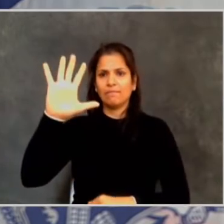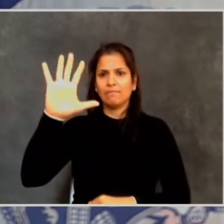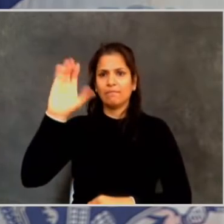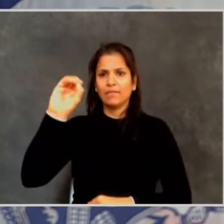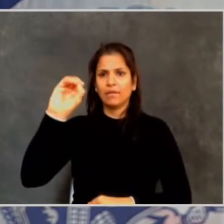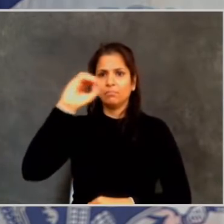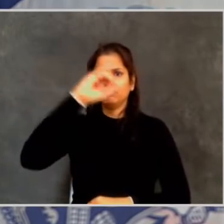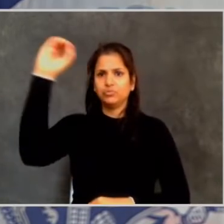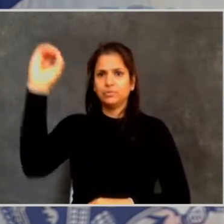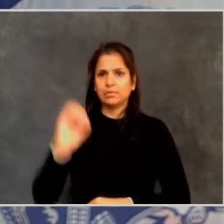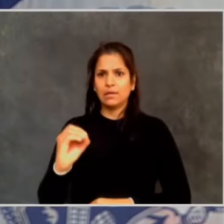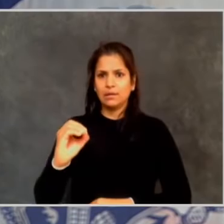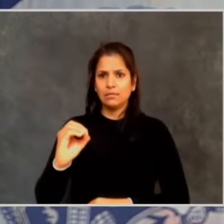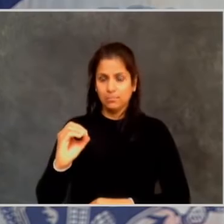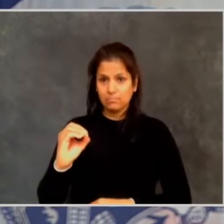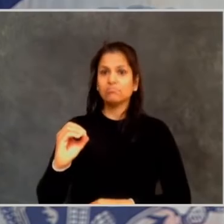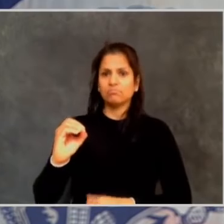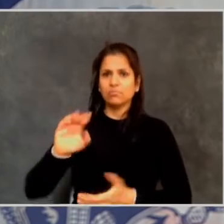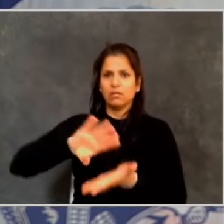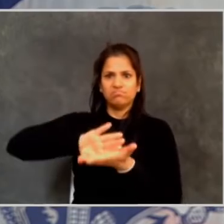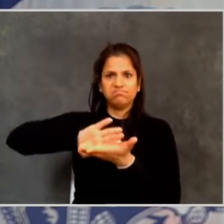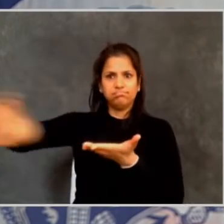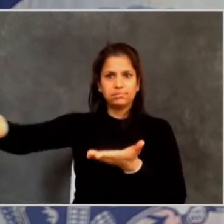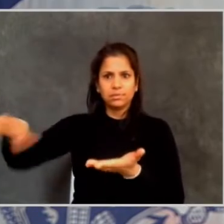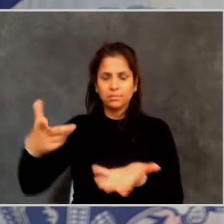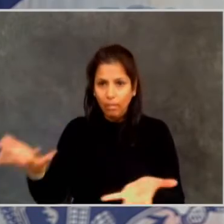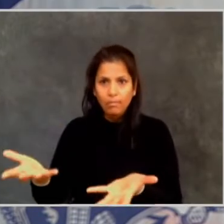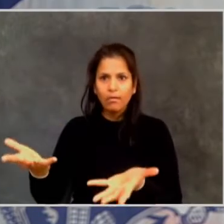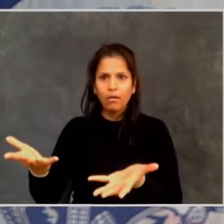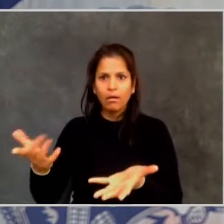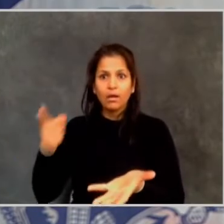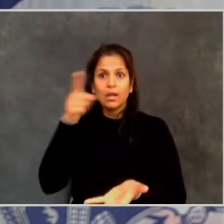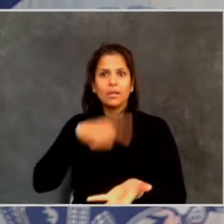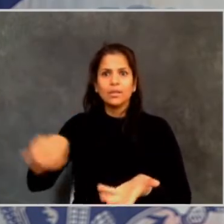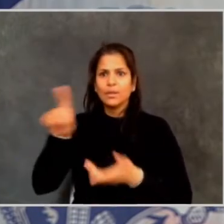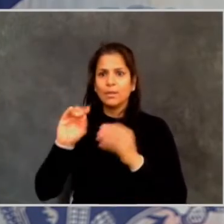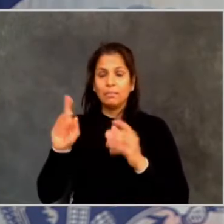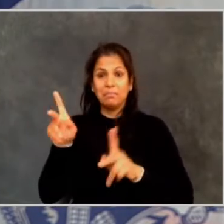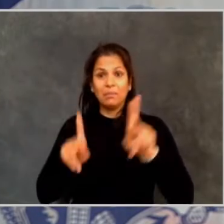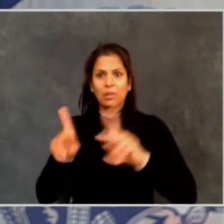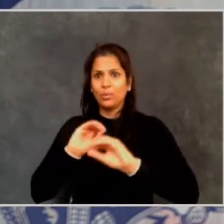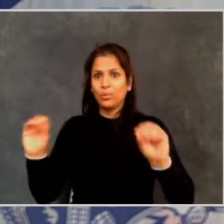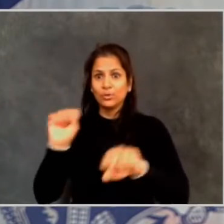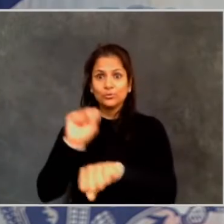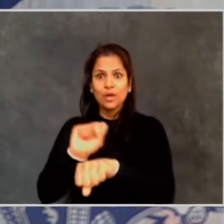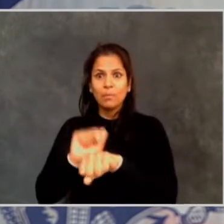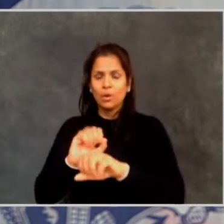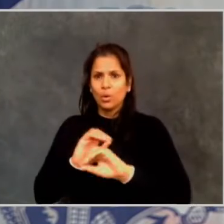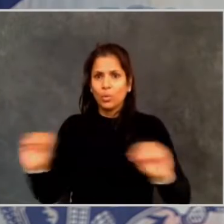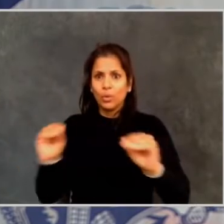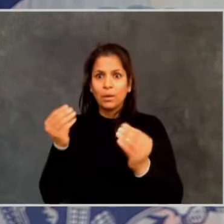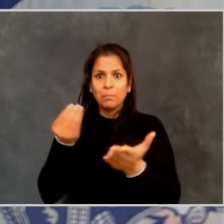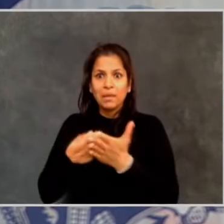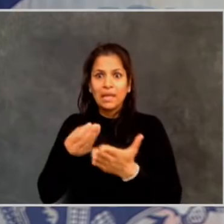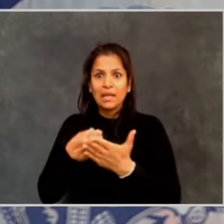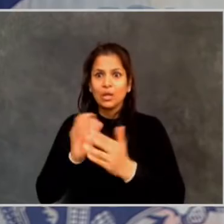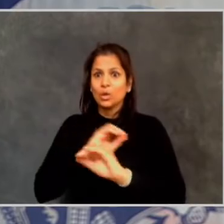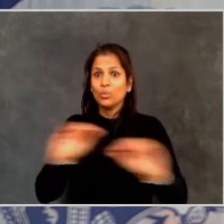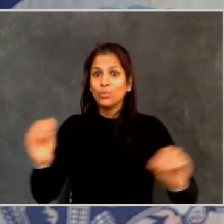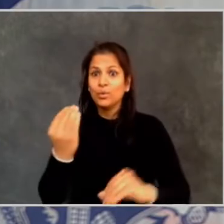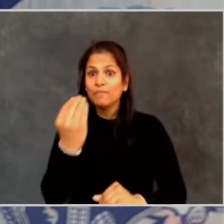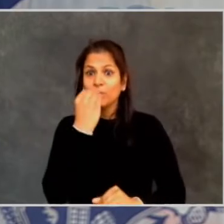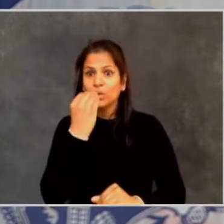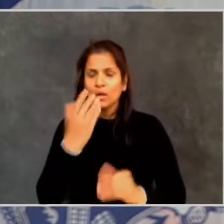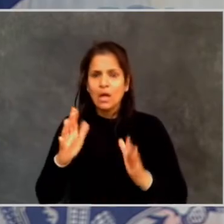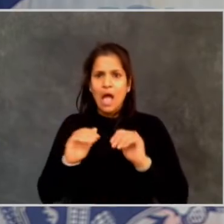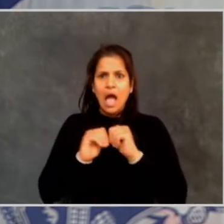to fix, and what would the potential solutions be? Kathleen, I really appreciate the question. I'm very, very worried. I want to